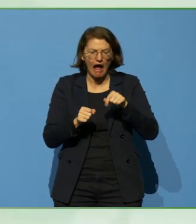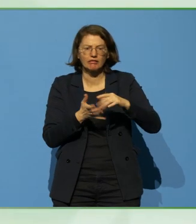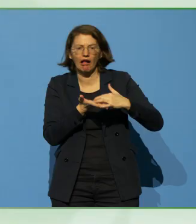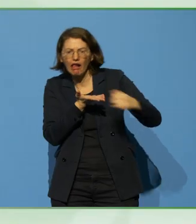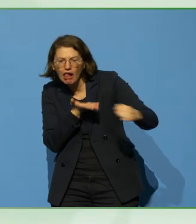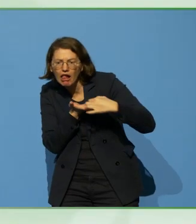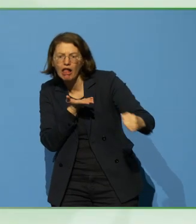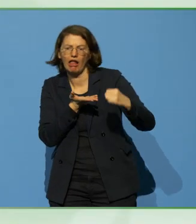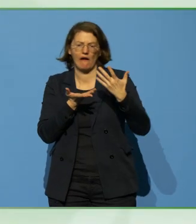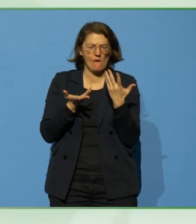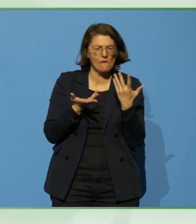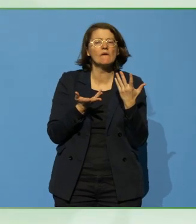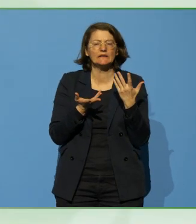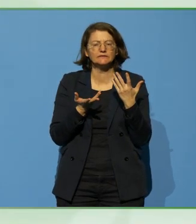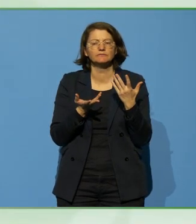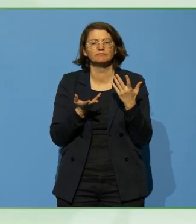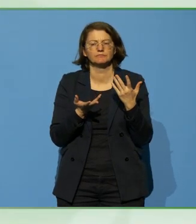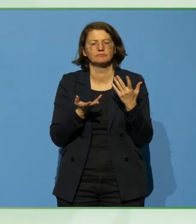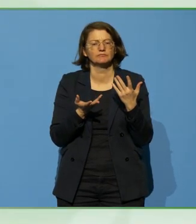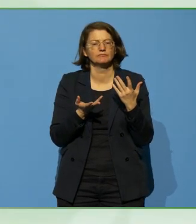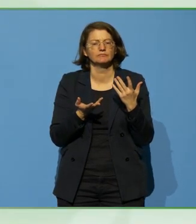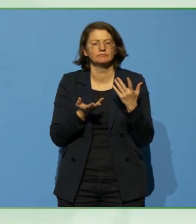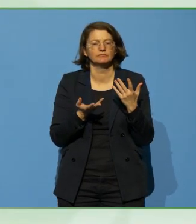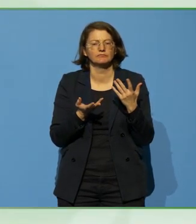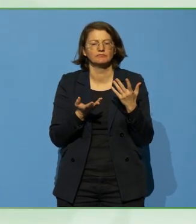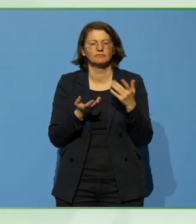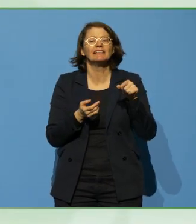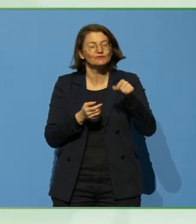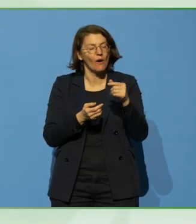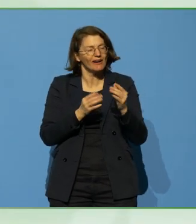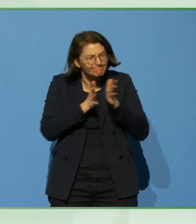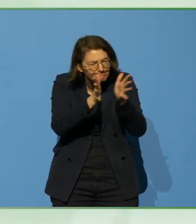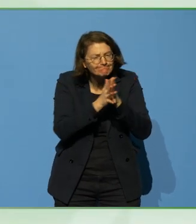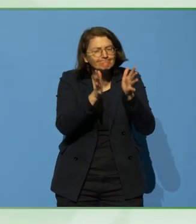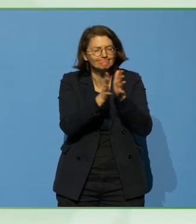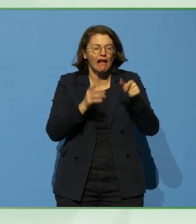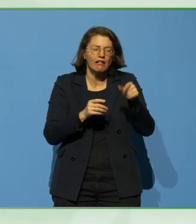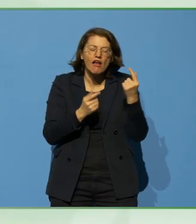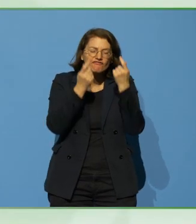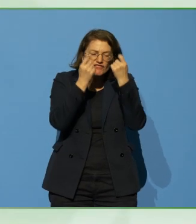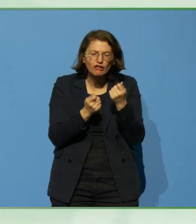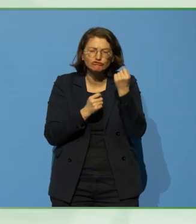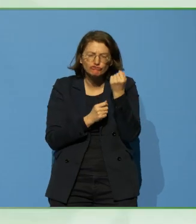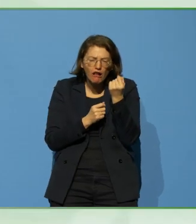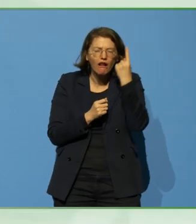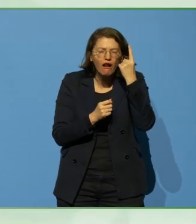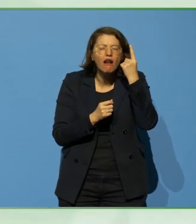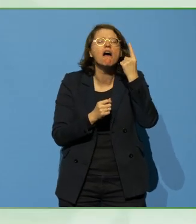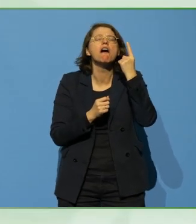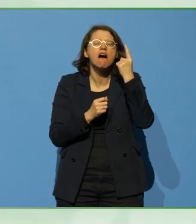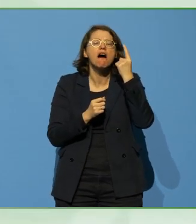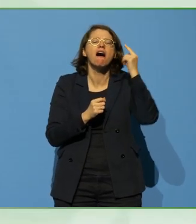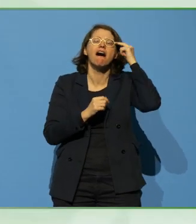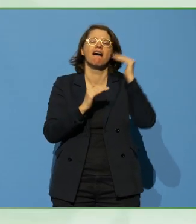the UK, but all of those points that you've just said are things that a similar UK-based coalition are trying to face into, because digital